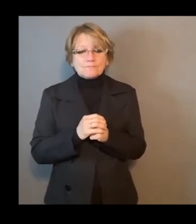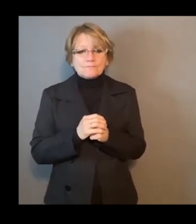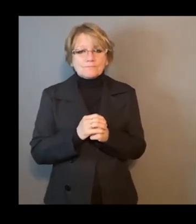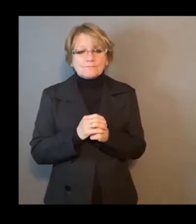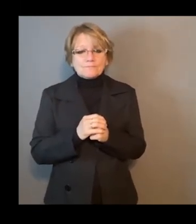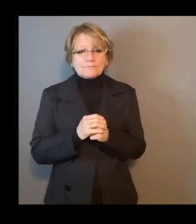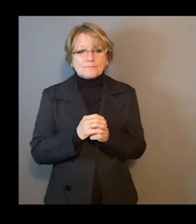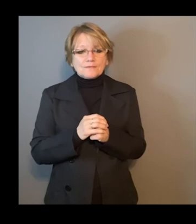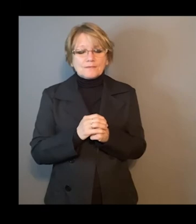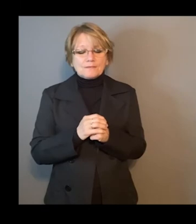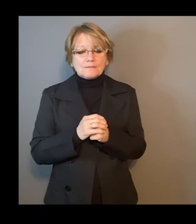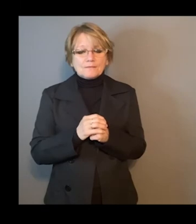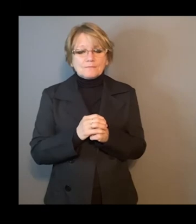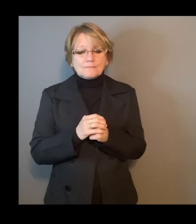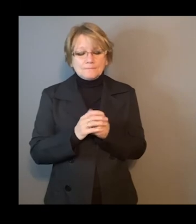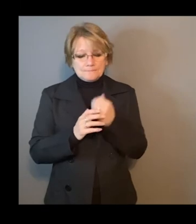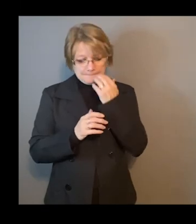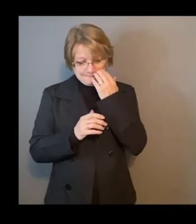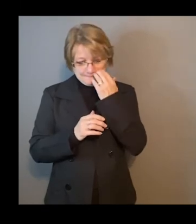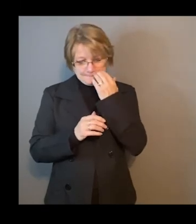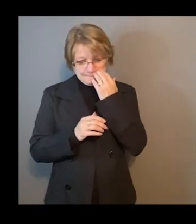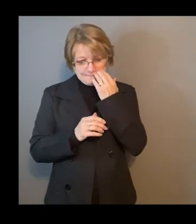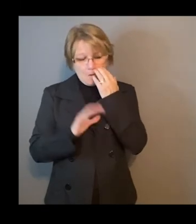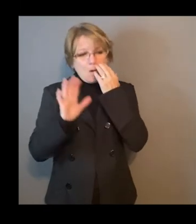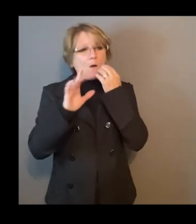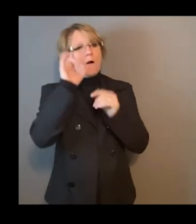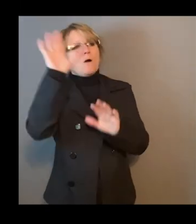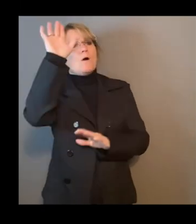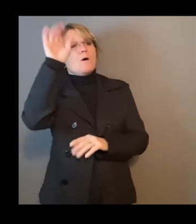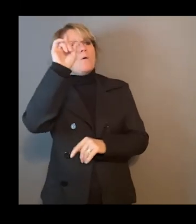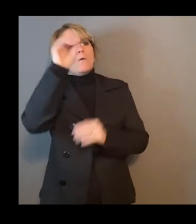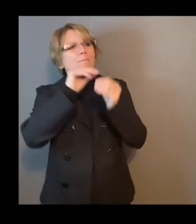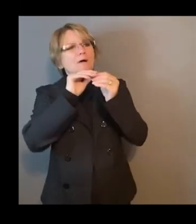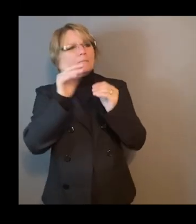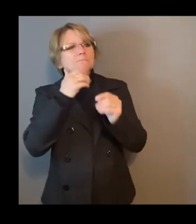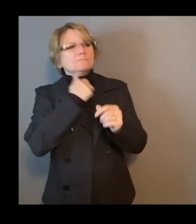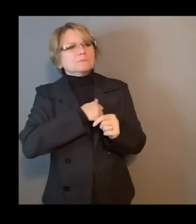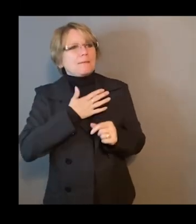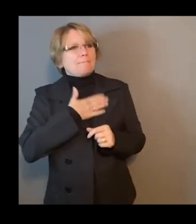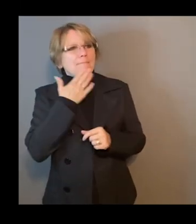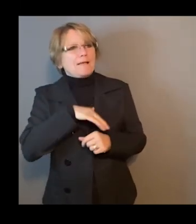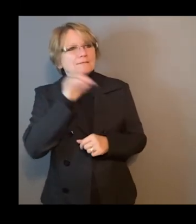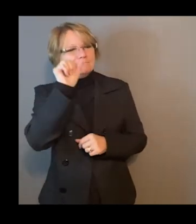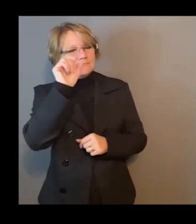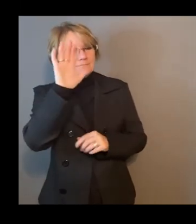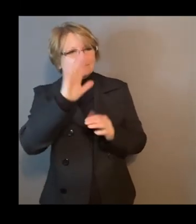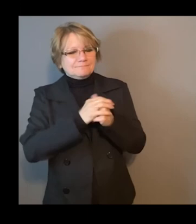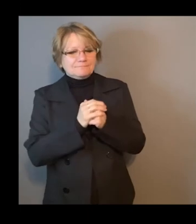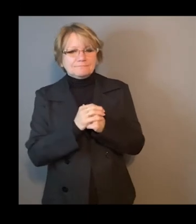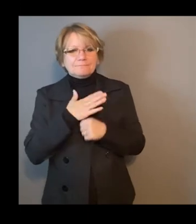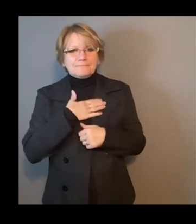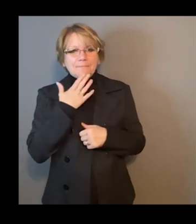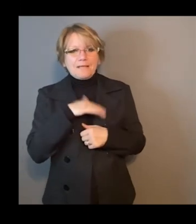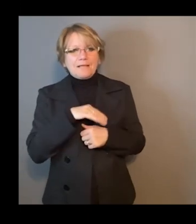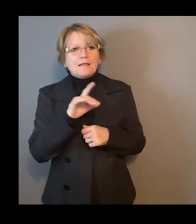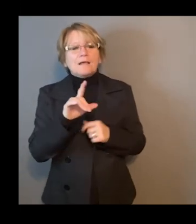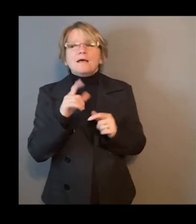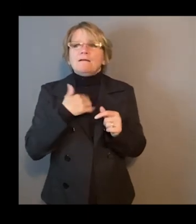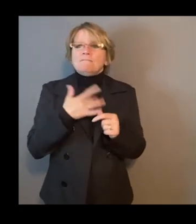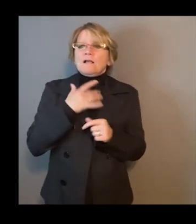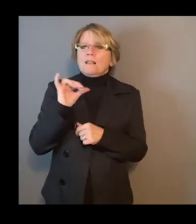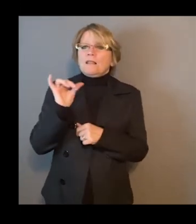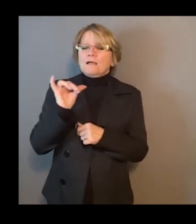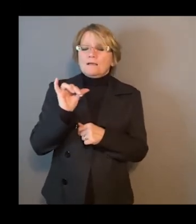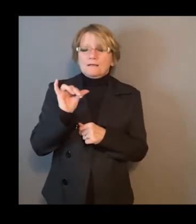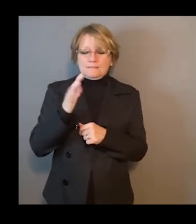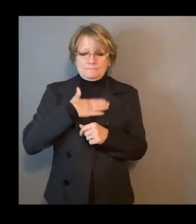So, looking at what was just said, so. Now, hold on, Coach B. My bad. One thing I wanted to say on that too, I